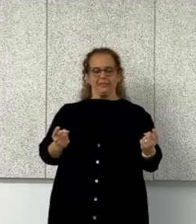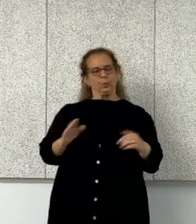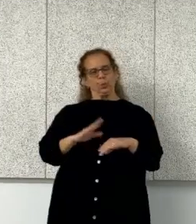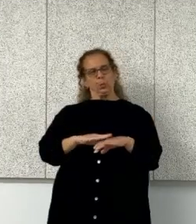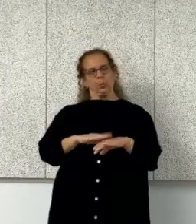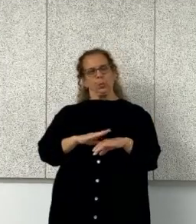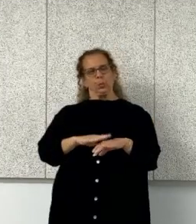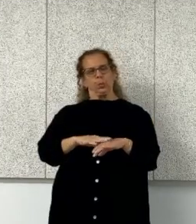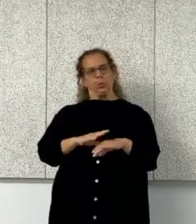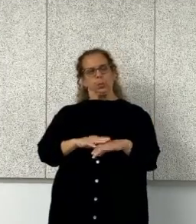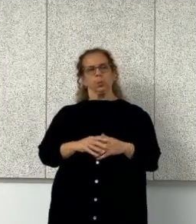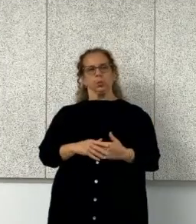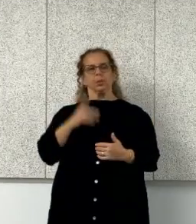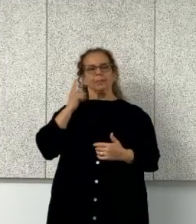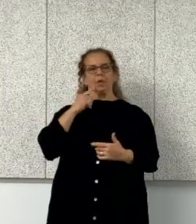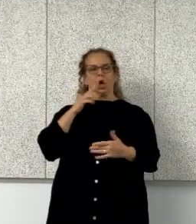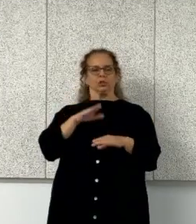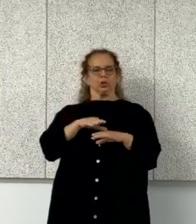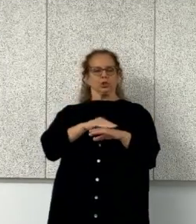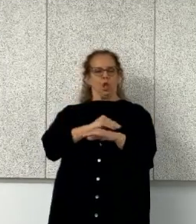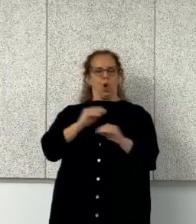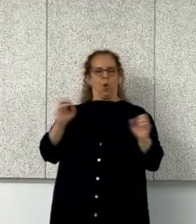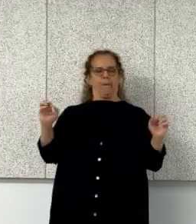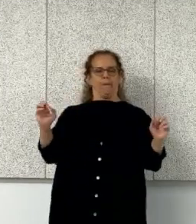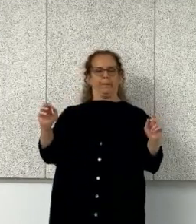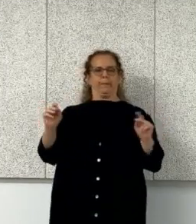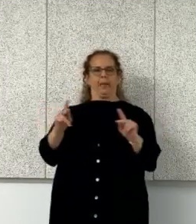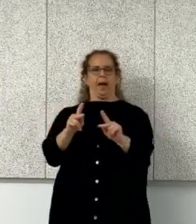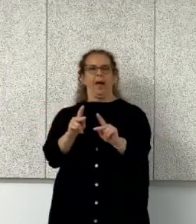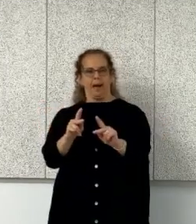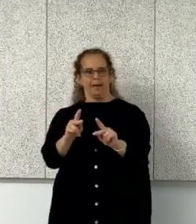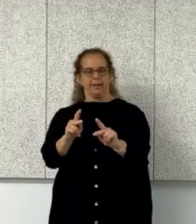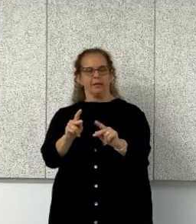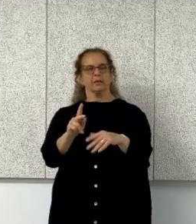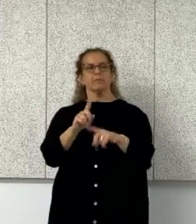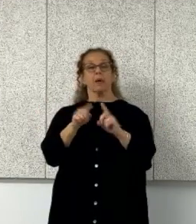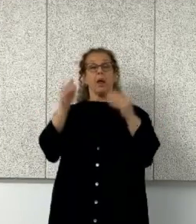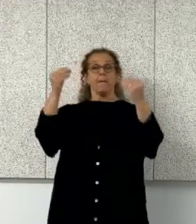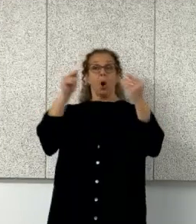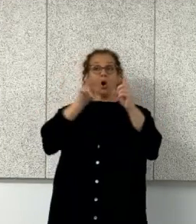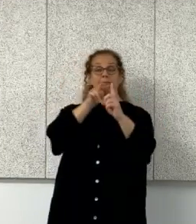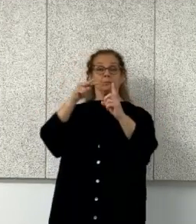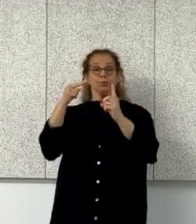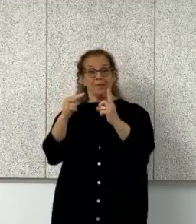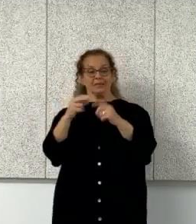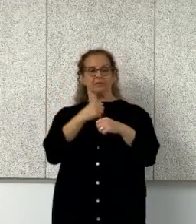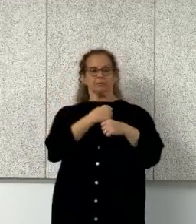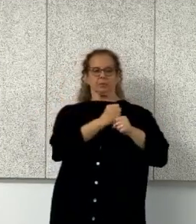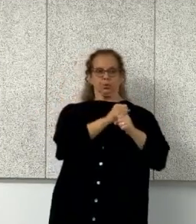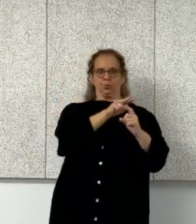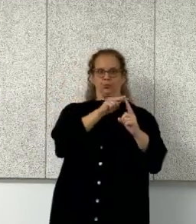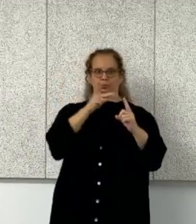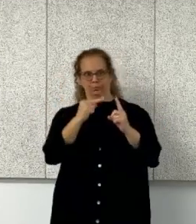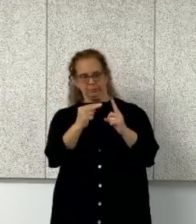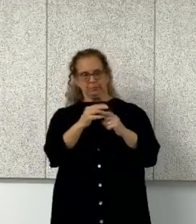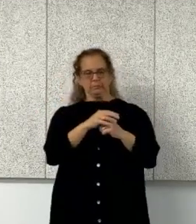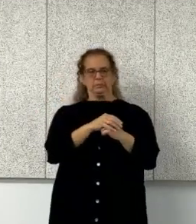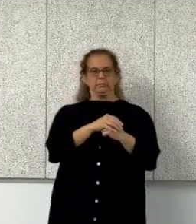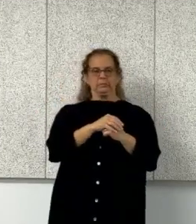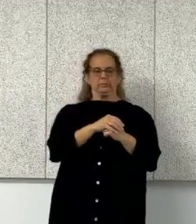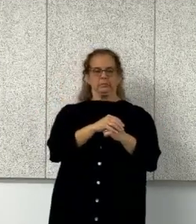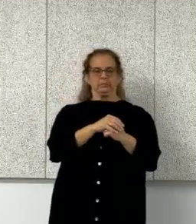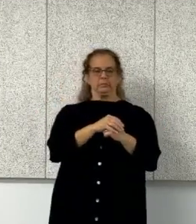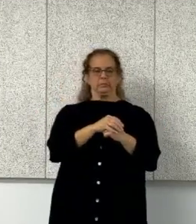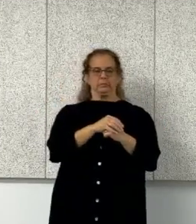being slow to come back. Partnerships are a great way to, both from a marketing standpoint, from a producing standpoint, from an awareness